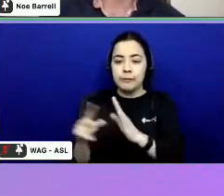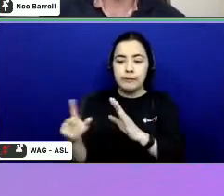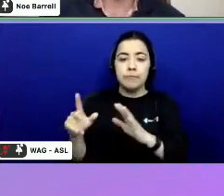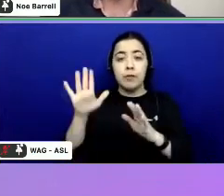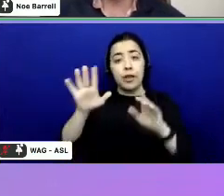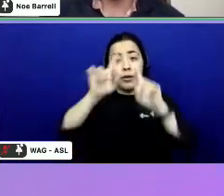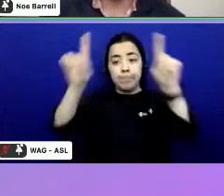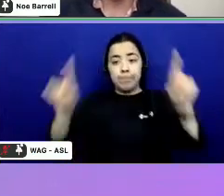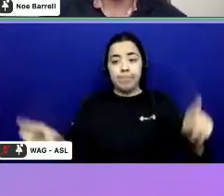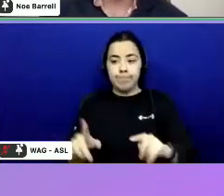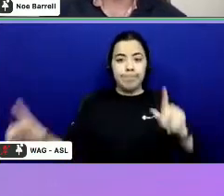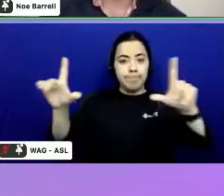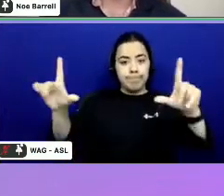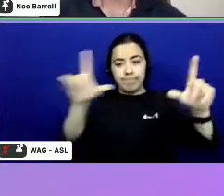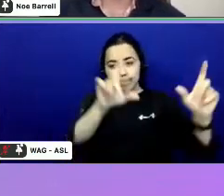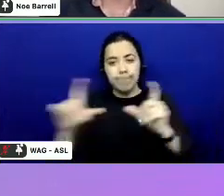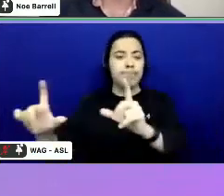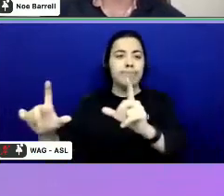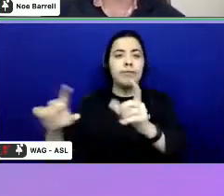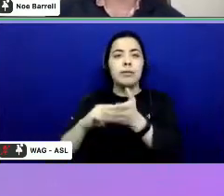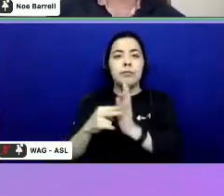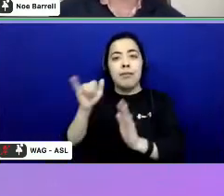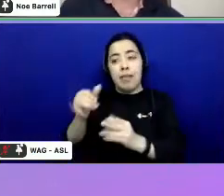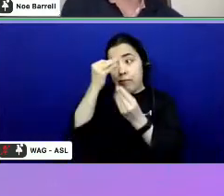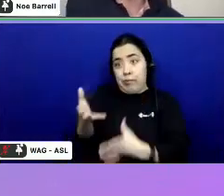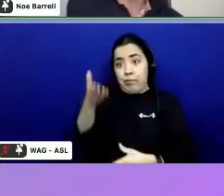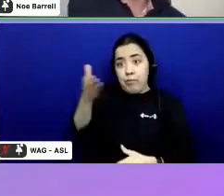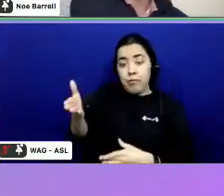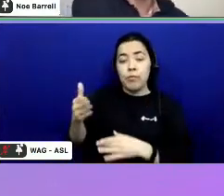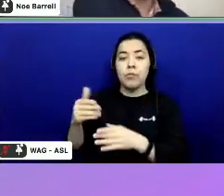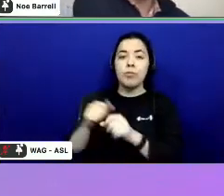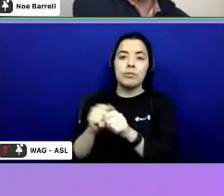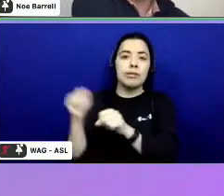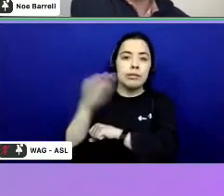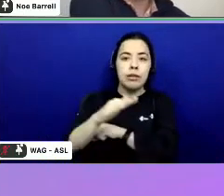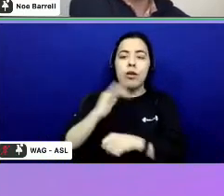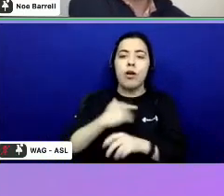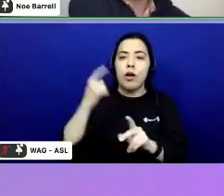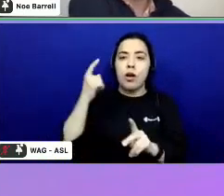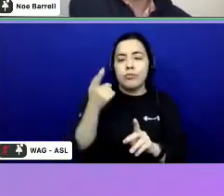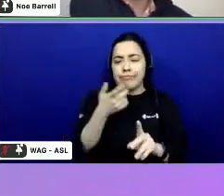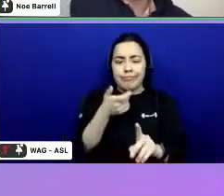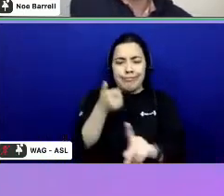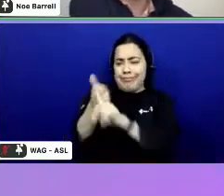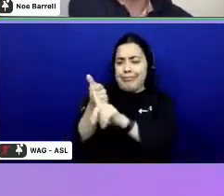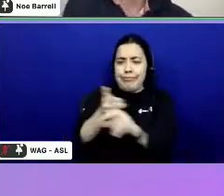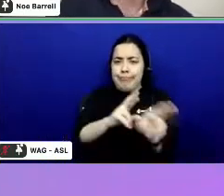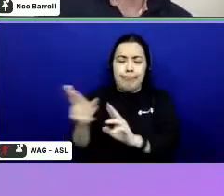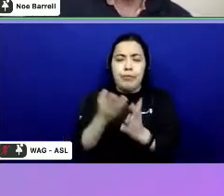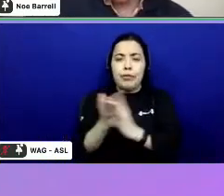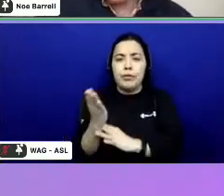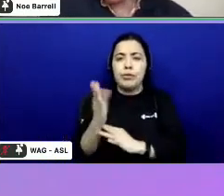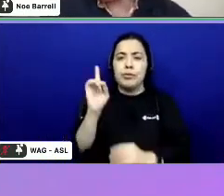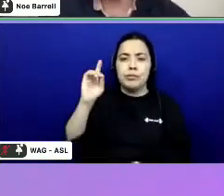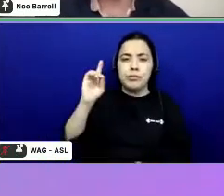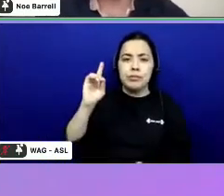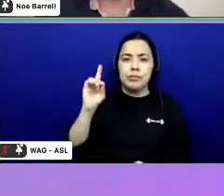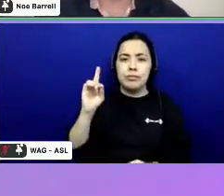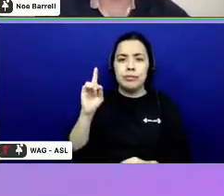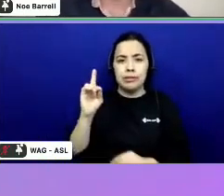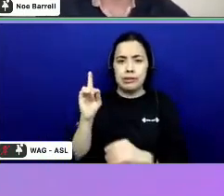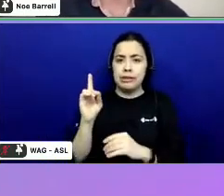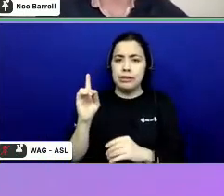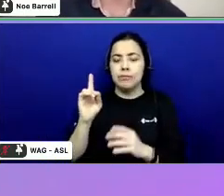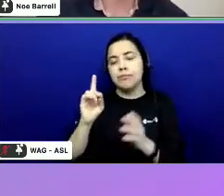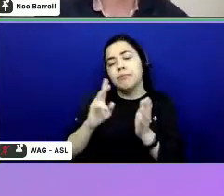as well as other data. This data is then sent to automatically through one of our deduplication methods,